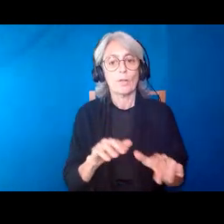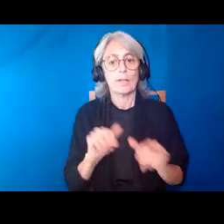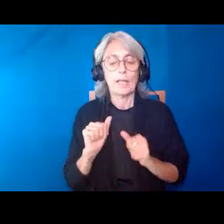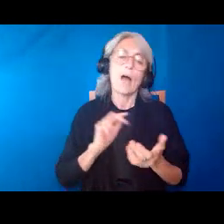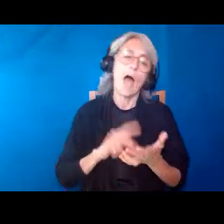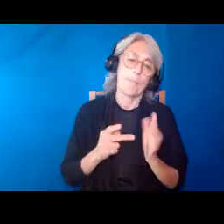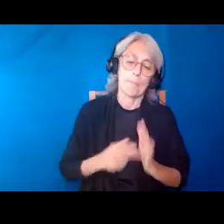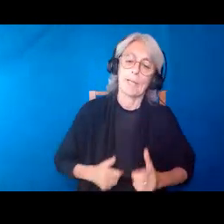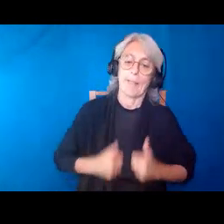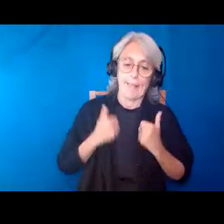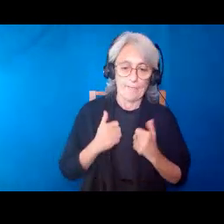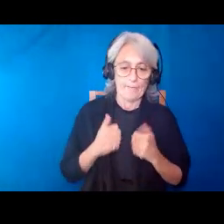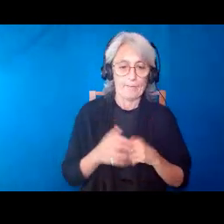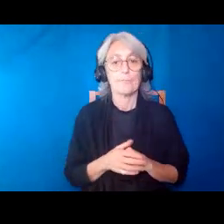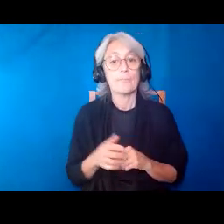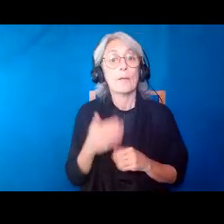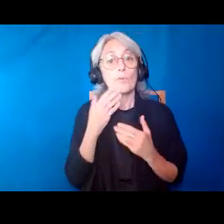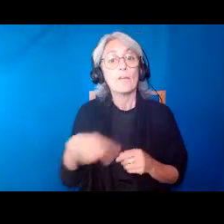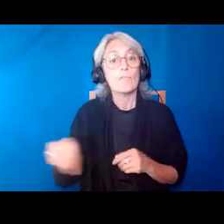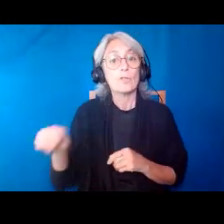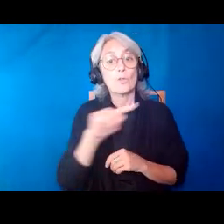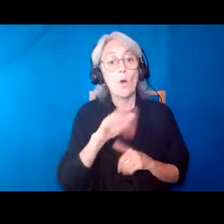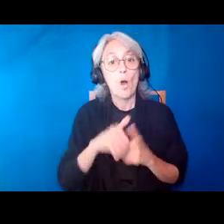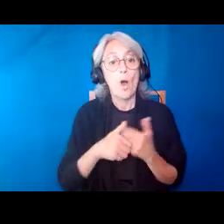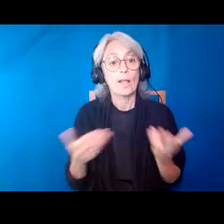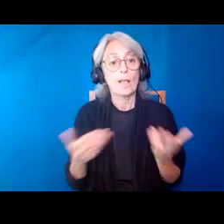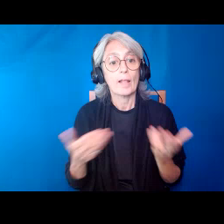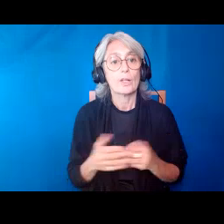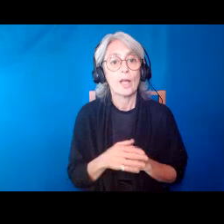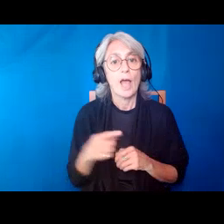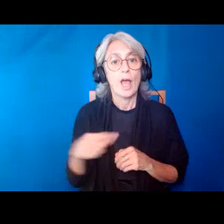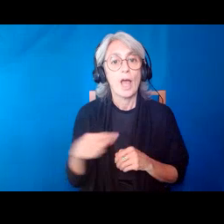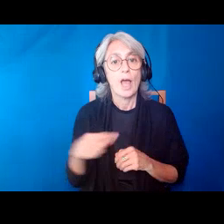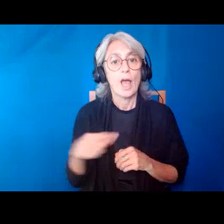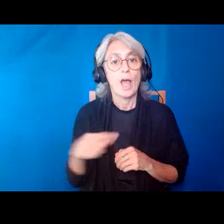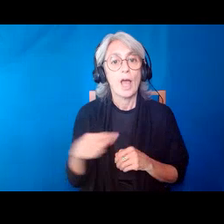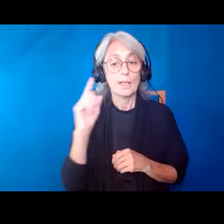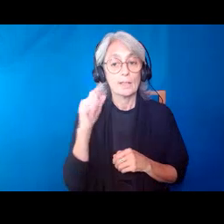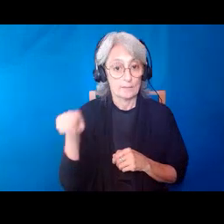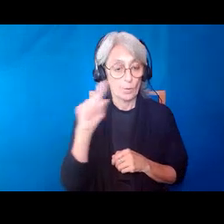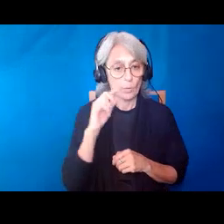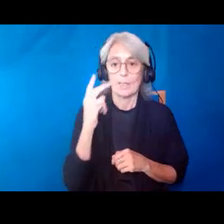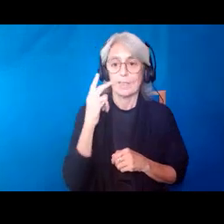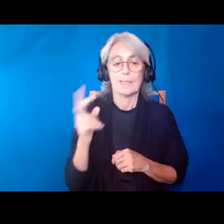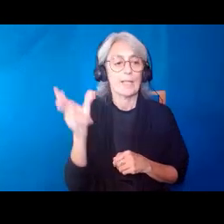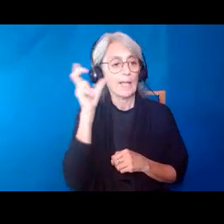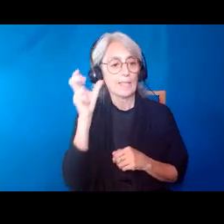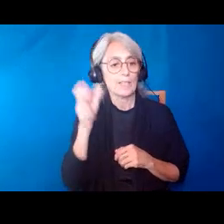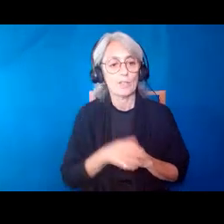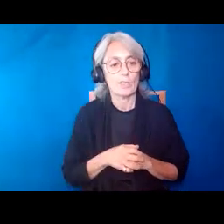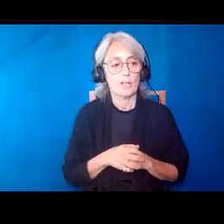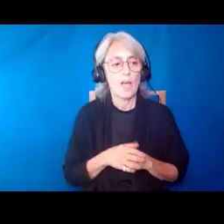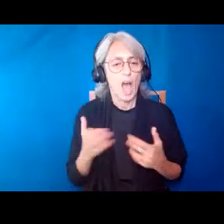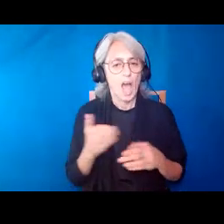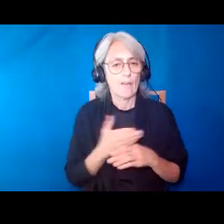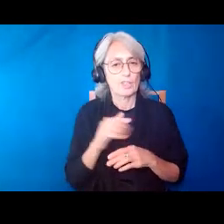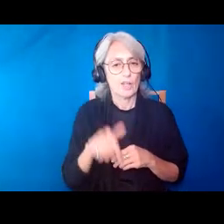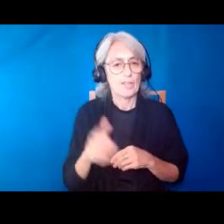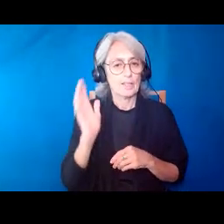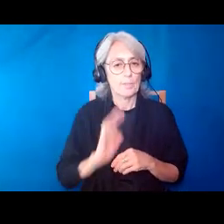I'm grateful that you guys are all here, and that you guys will see and hear. And I know that I've shared it before.